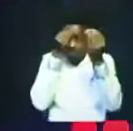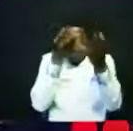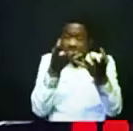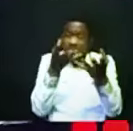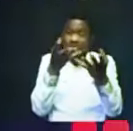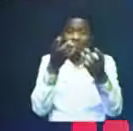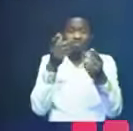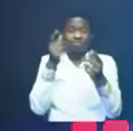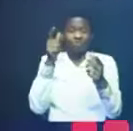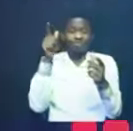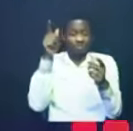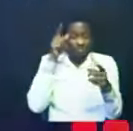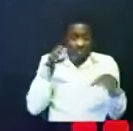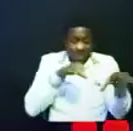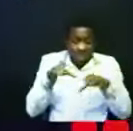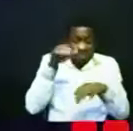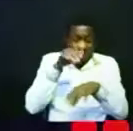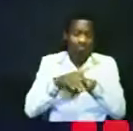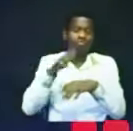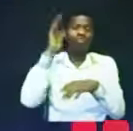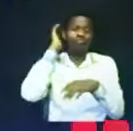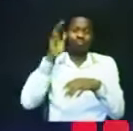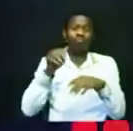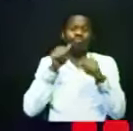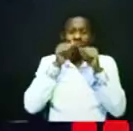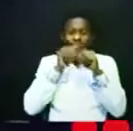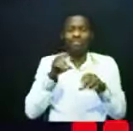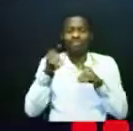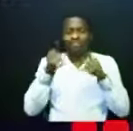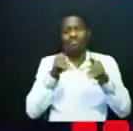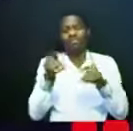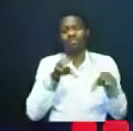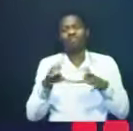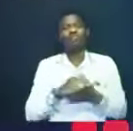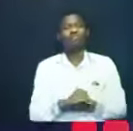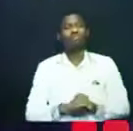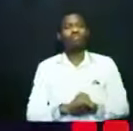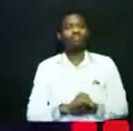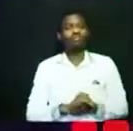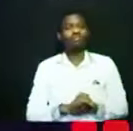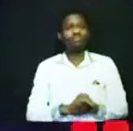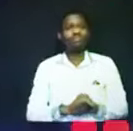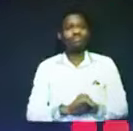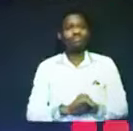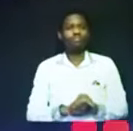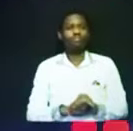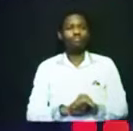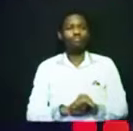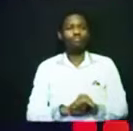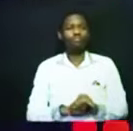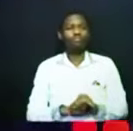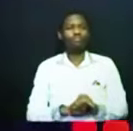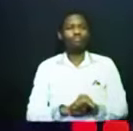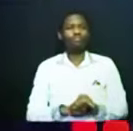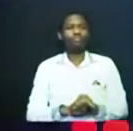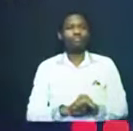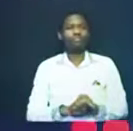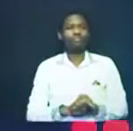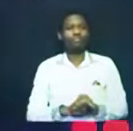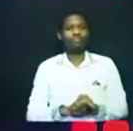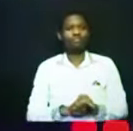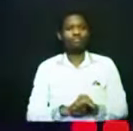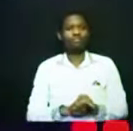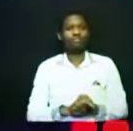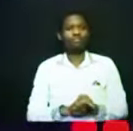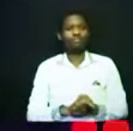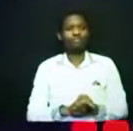wati ensema kesie kesie nyina wie no nsira no sawodi adwuma. But you see, brothers, we have said that acting upon the word